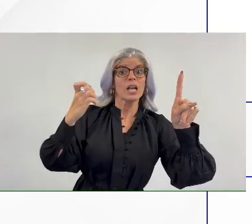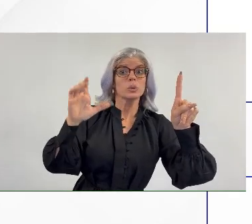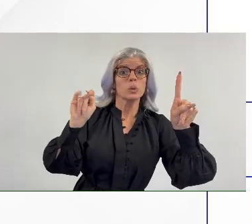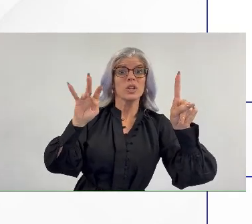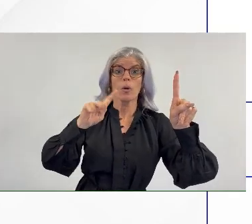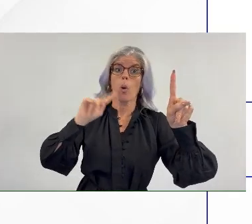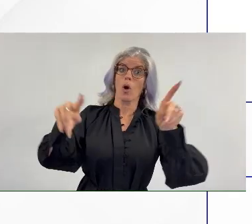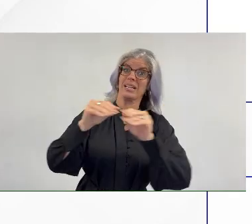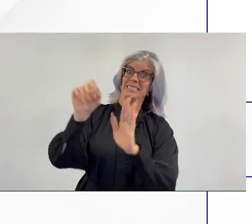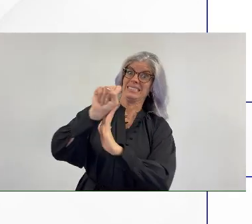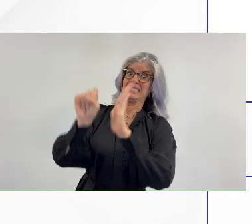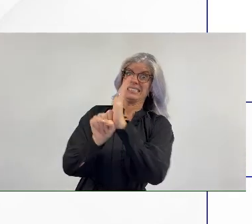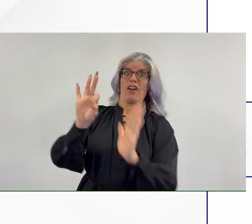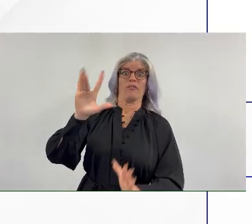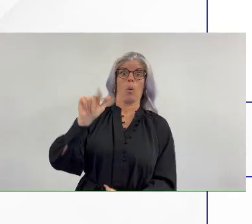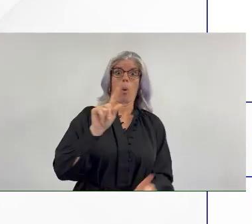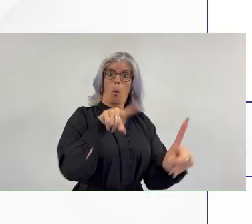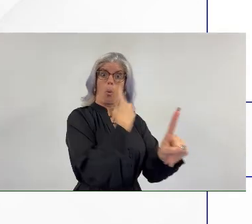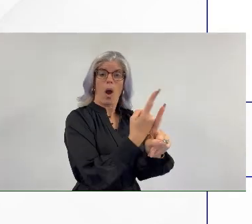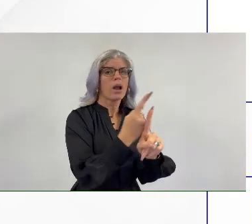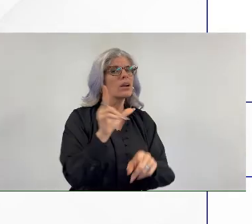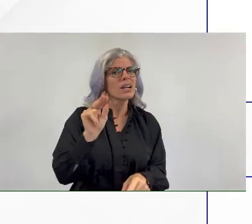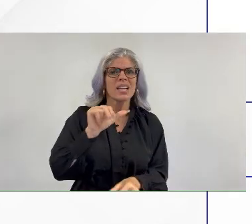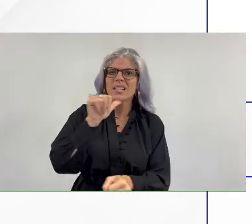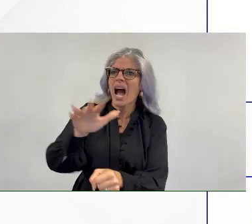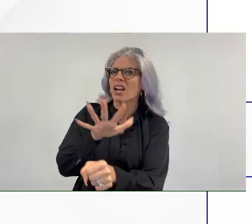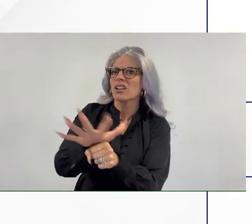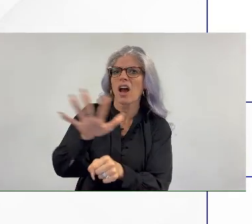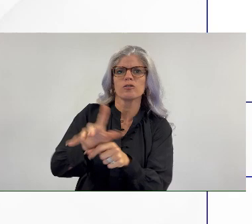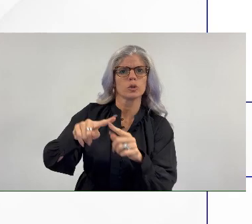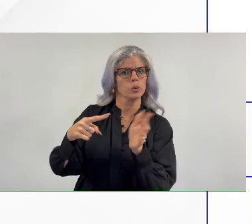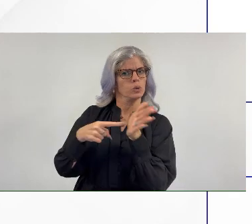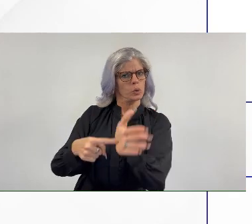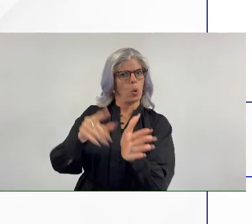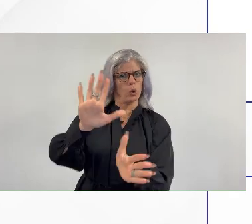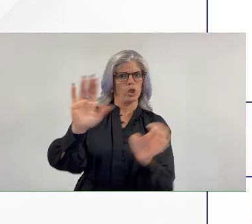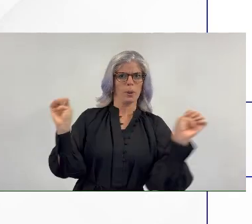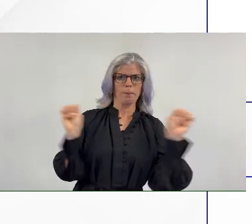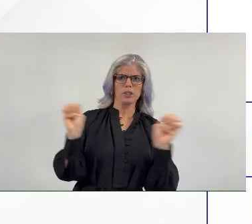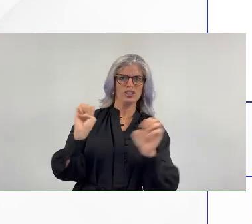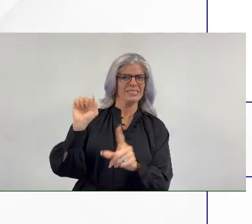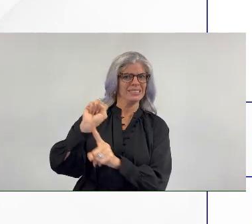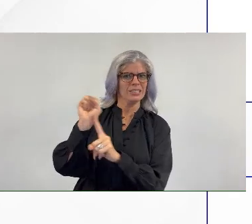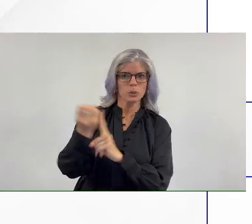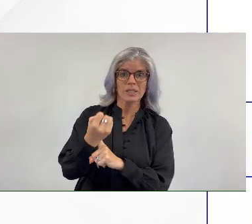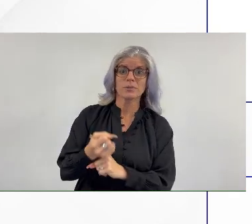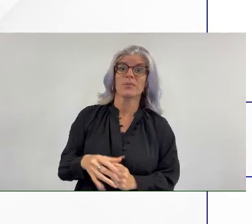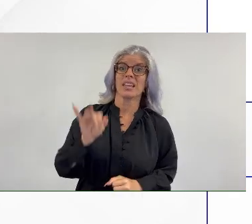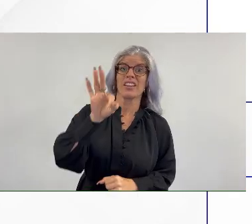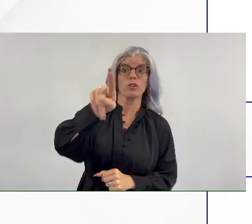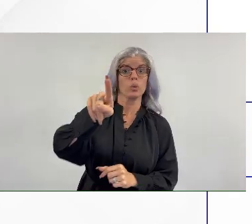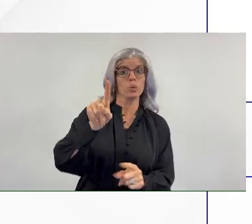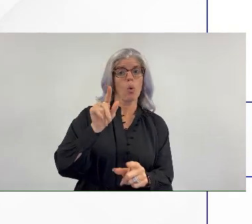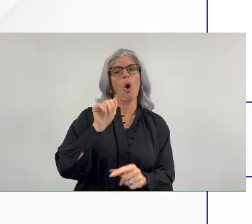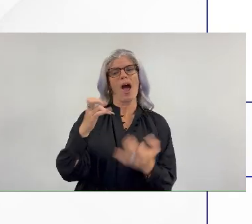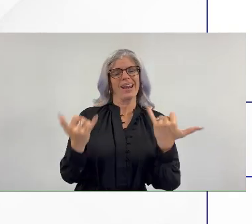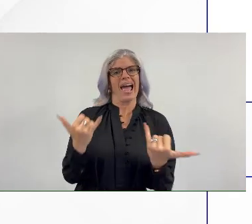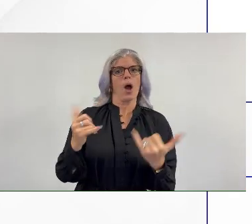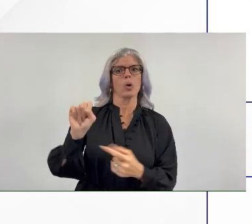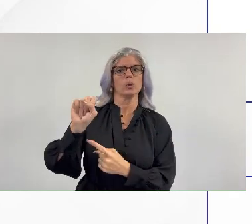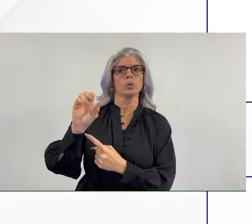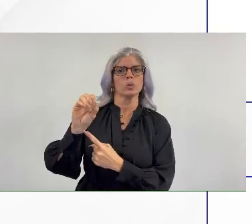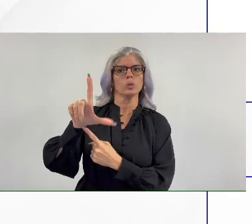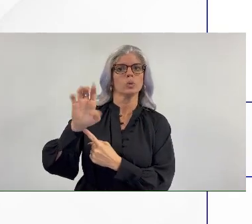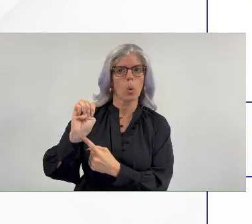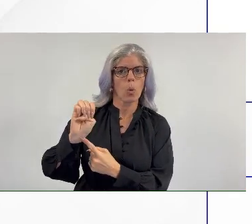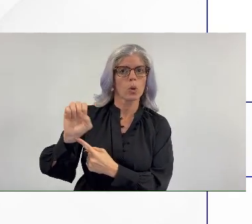proper documentation, use it only during the period of actual exigent or emergency circumstances, and transition to a competitive method as